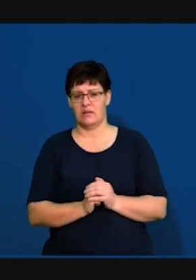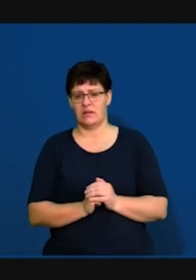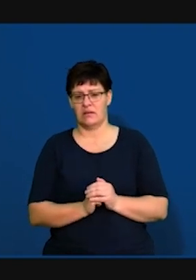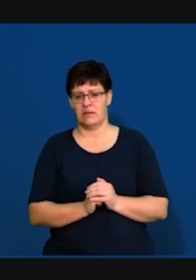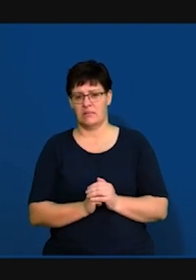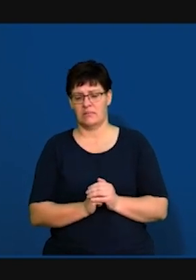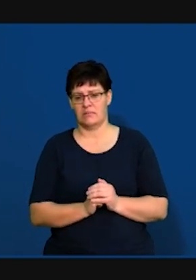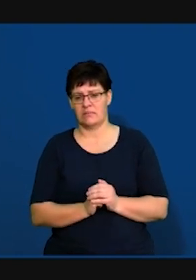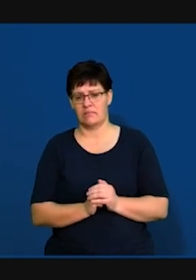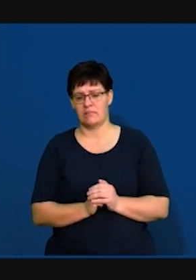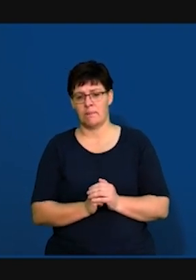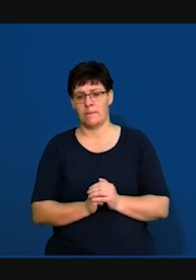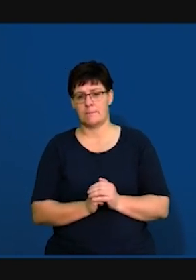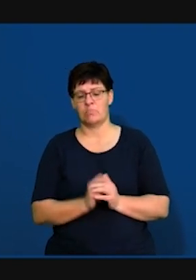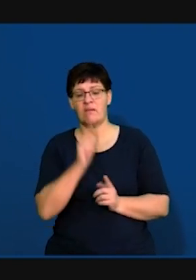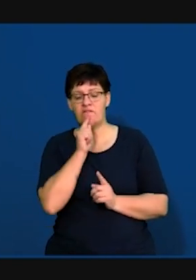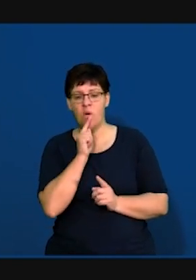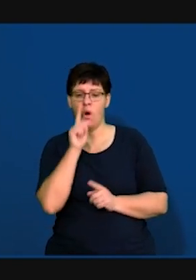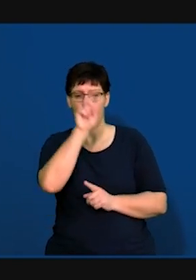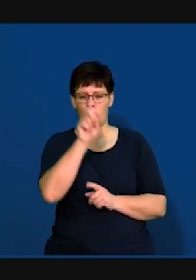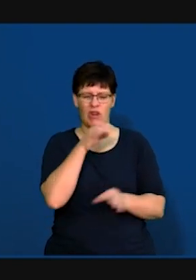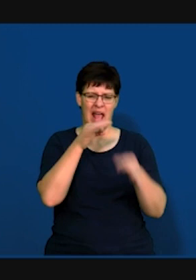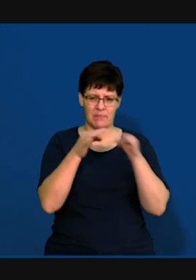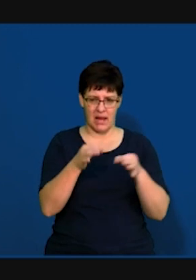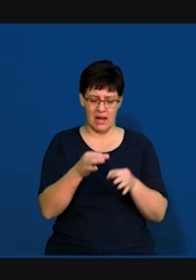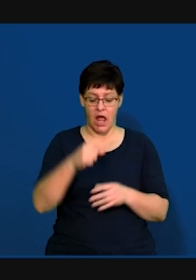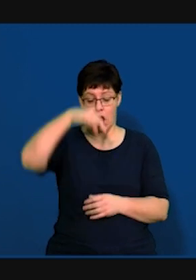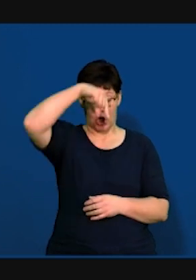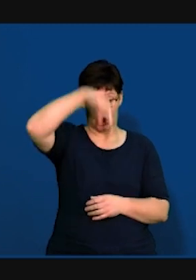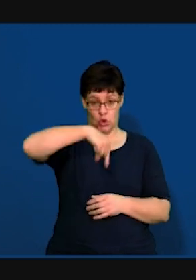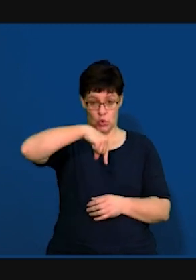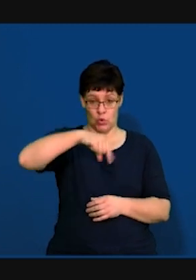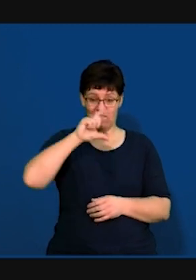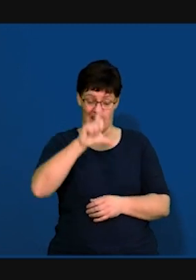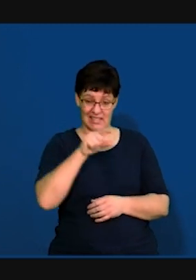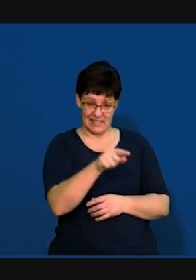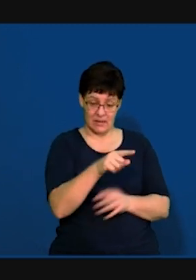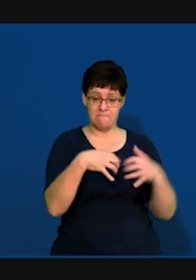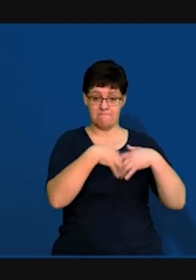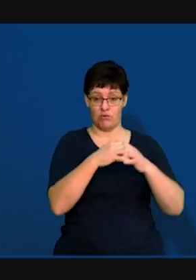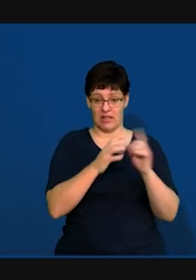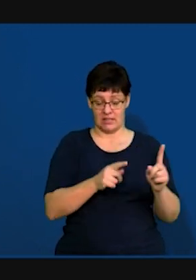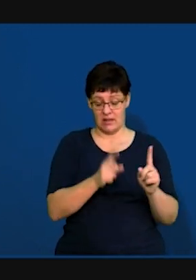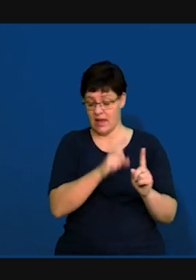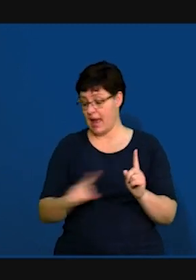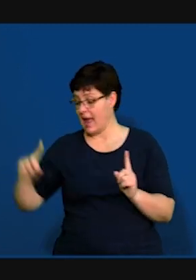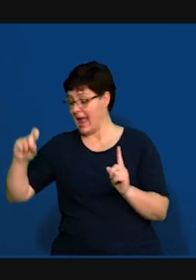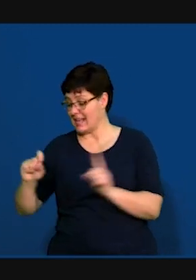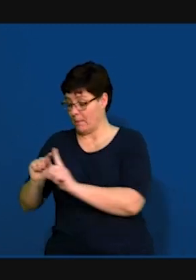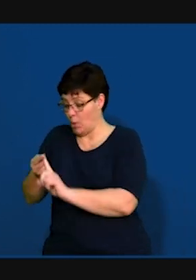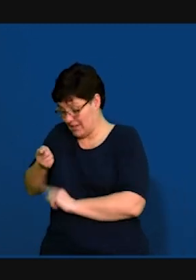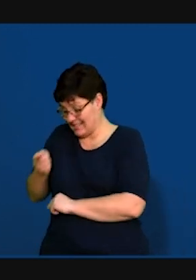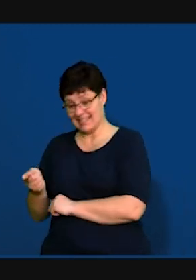the layout of that question. So here is Q, the charge that creates the field. Okay, X is a point. So it's